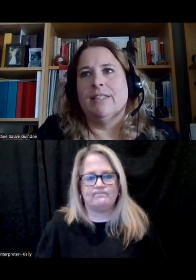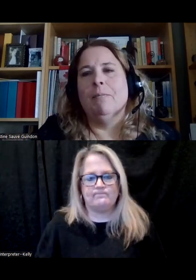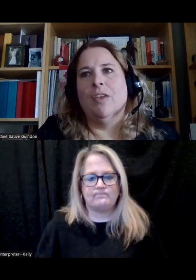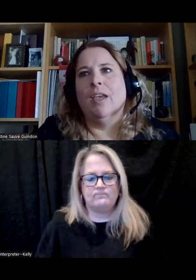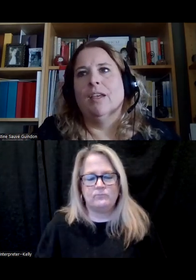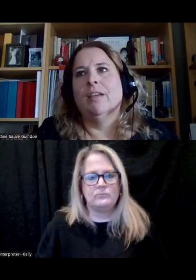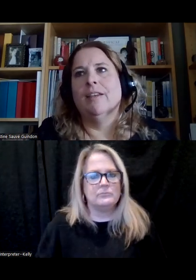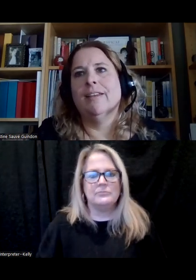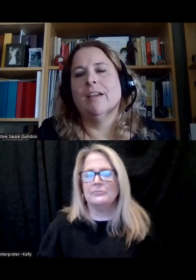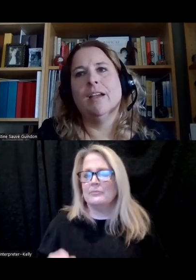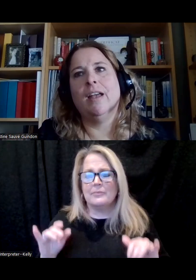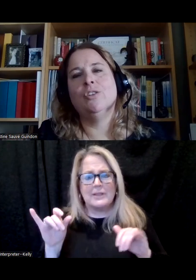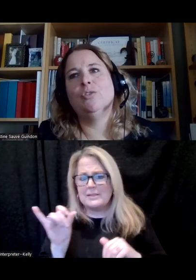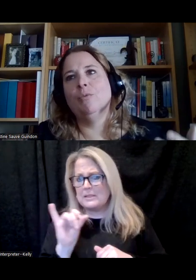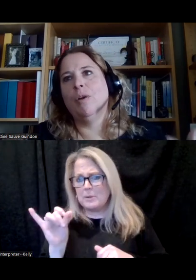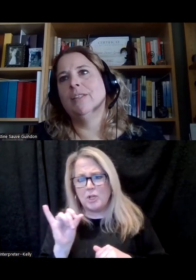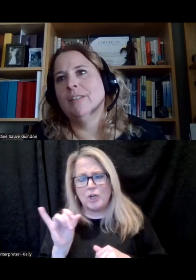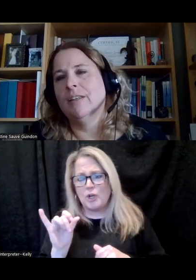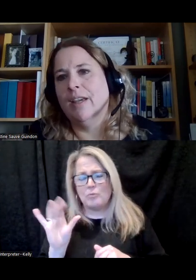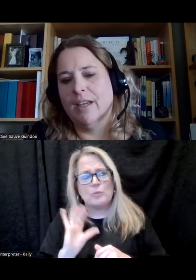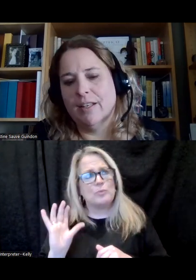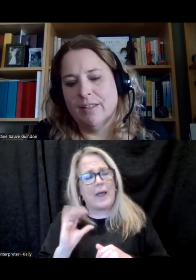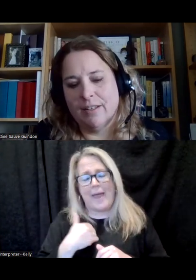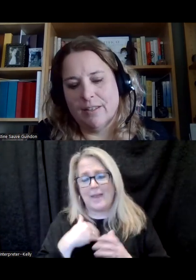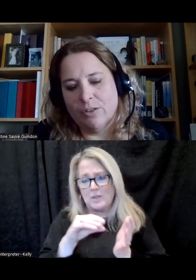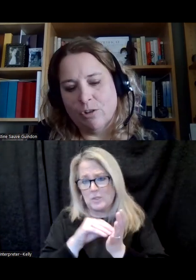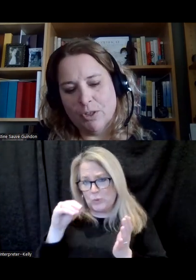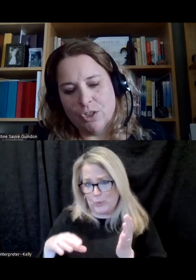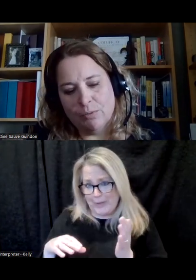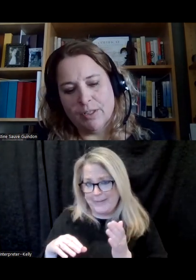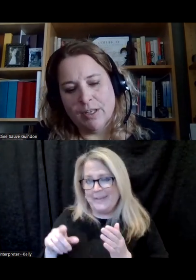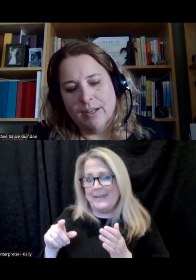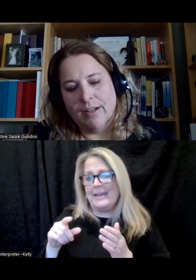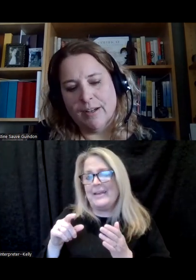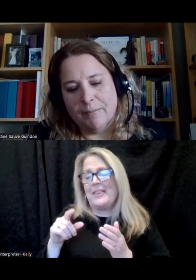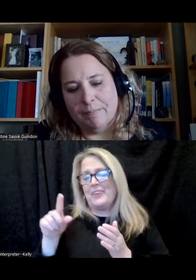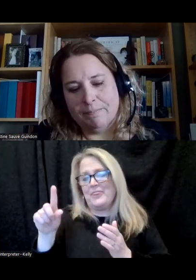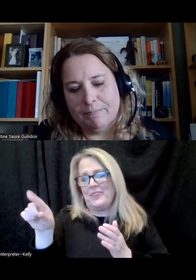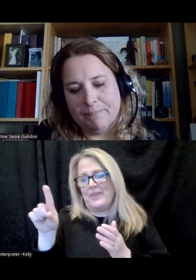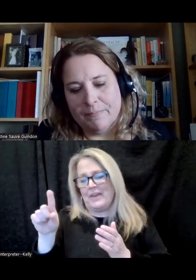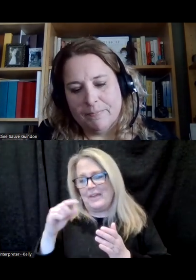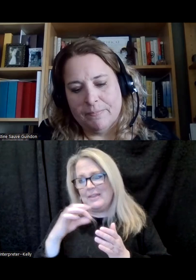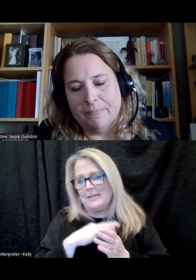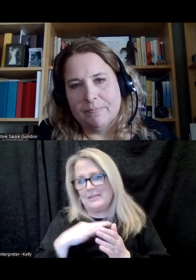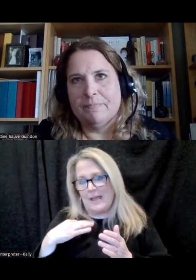It's the same thing. I had a student once and they told me she was